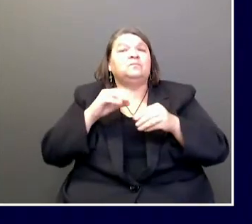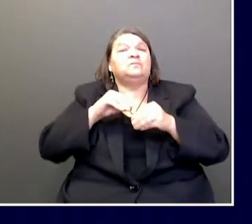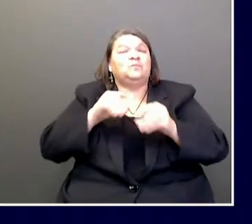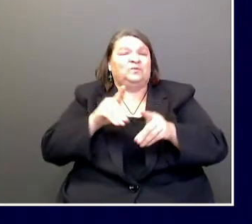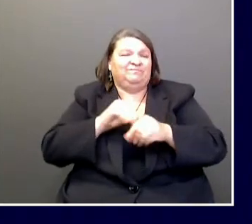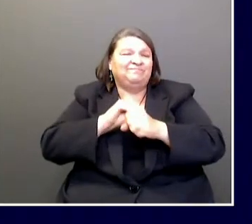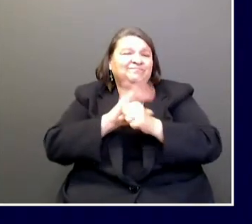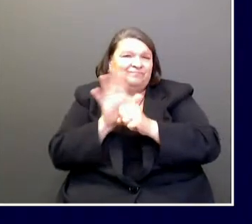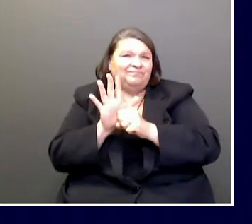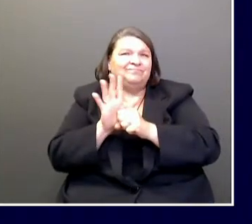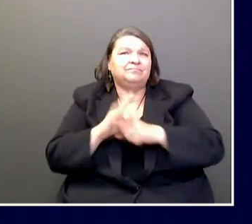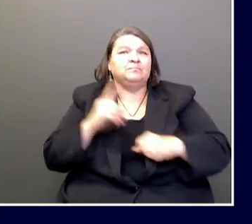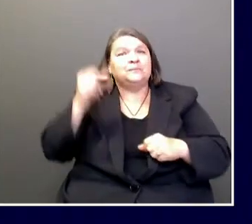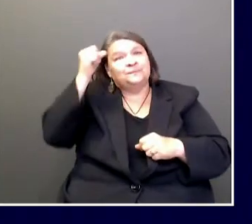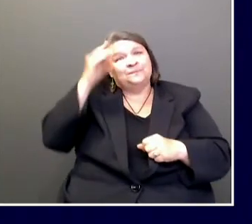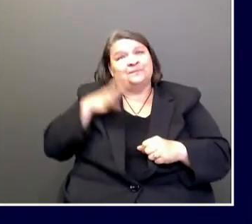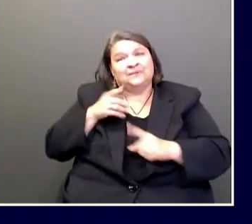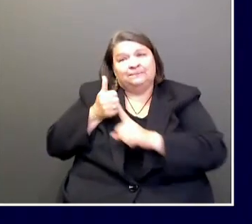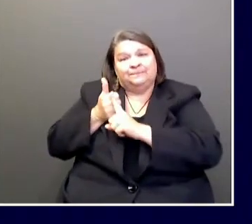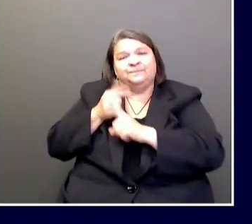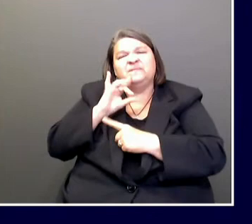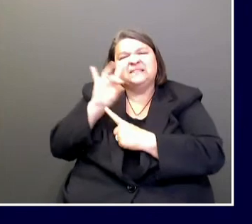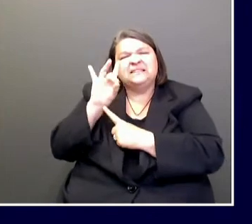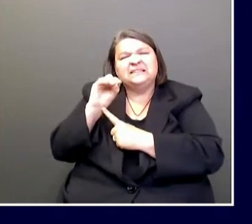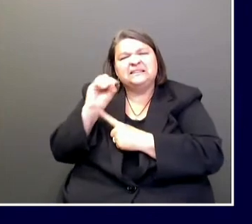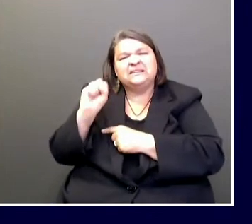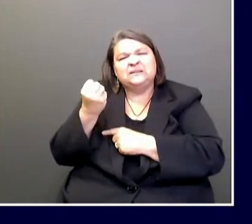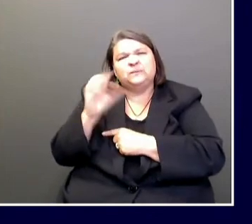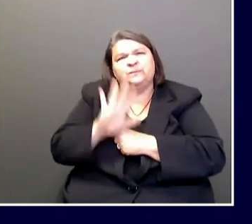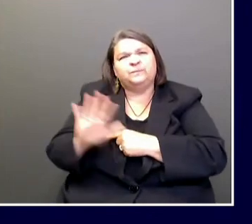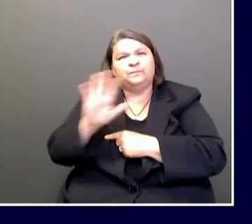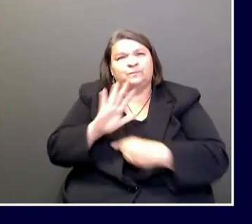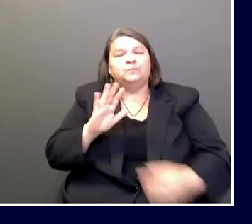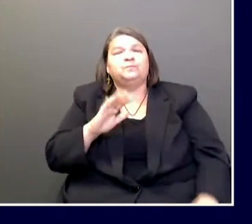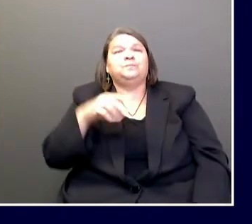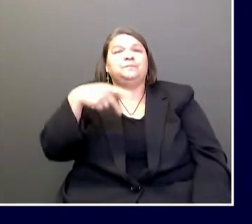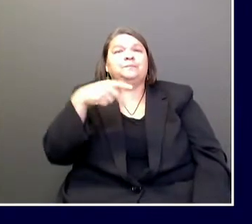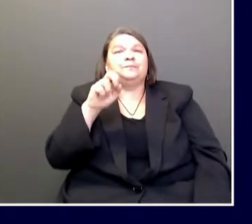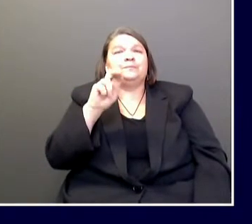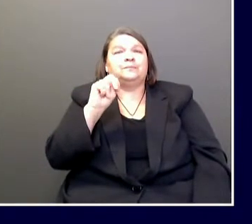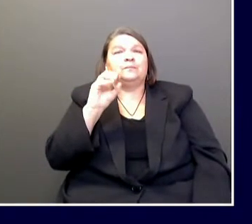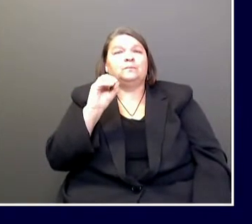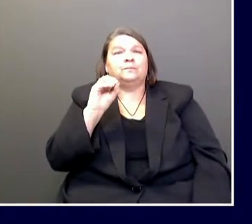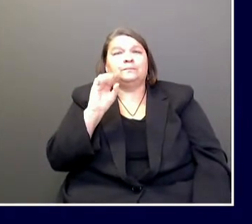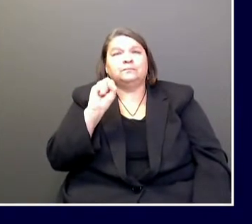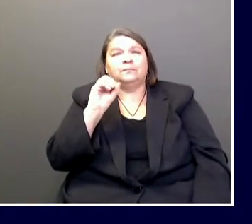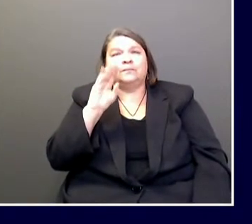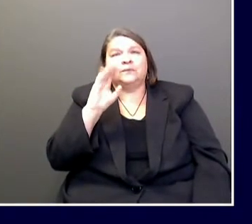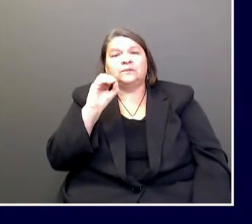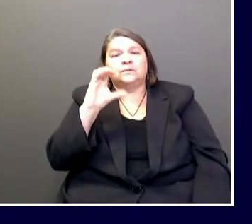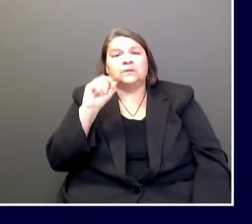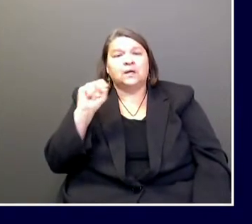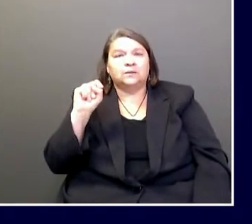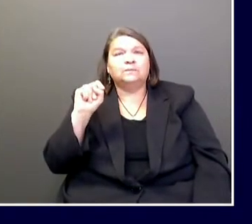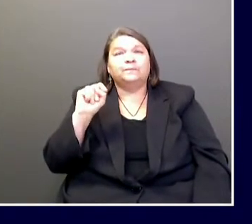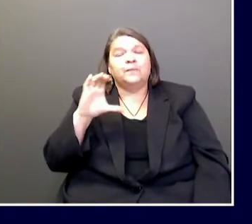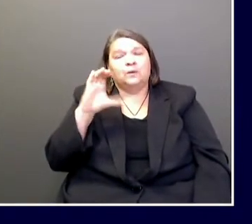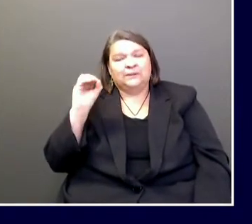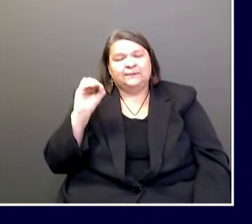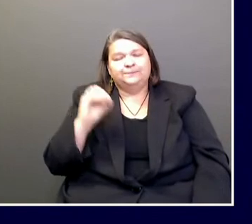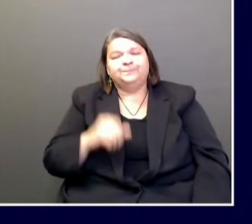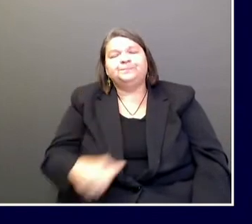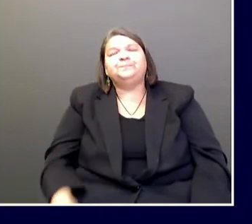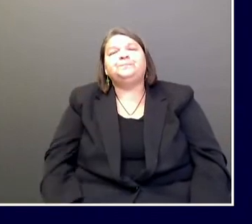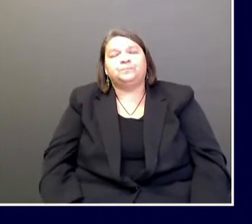his 80s from Penobscot County, and his passing marks the 899th death associated